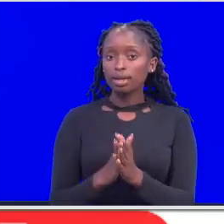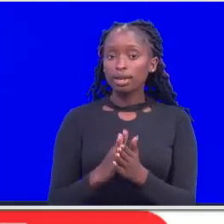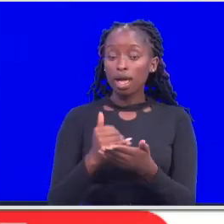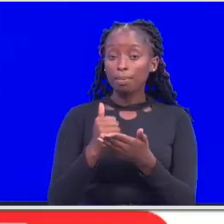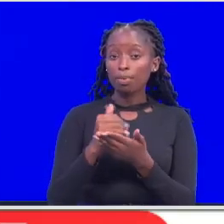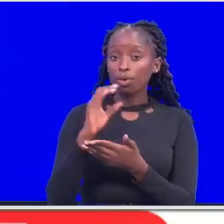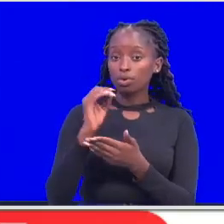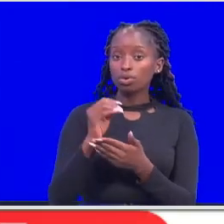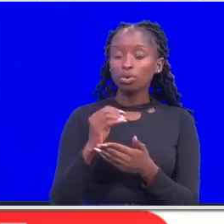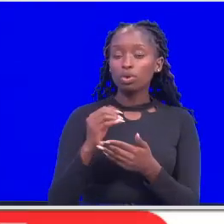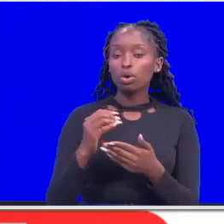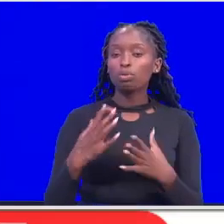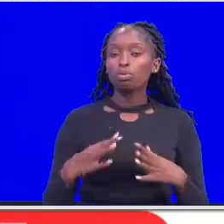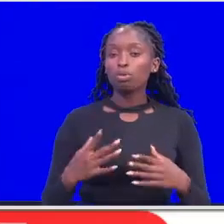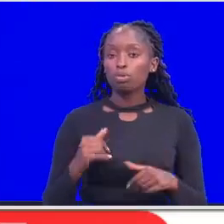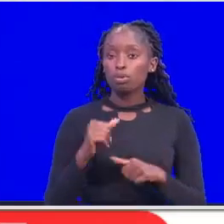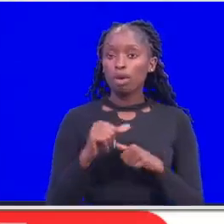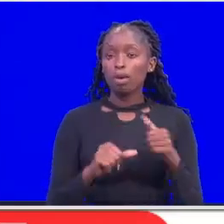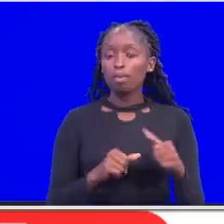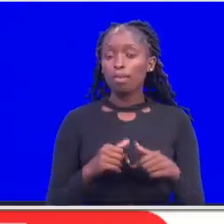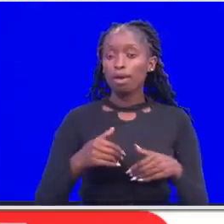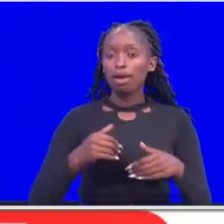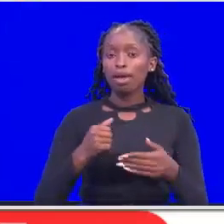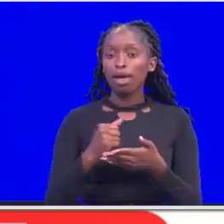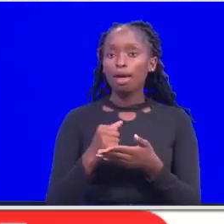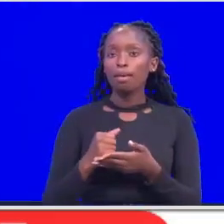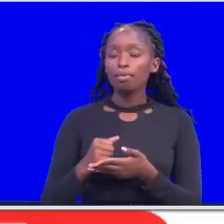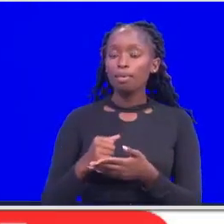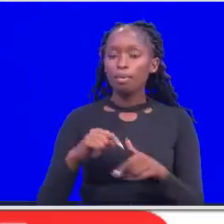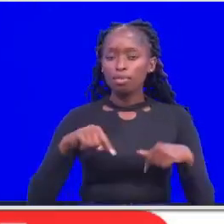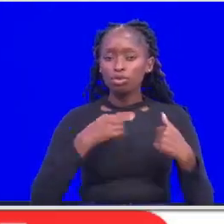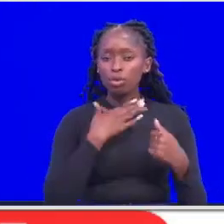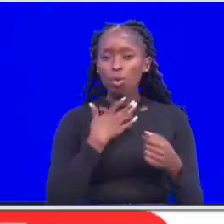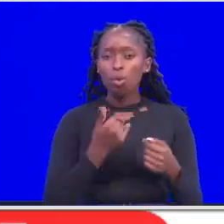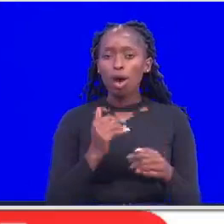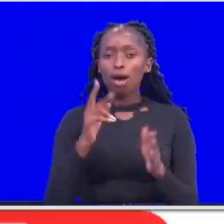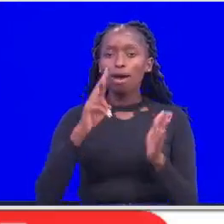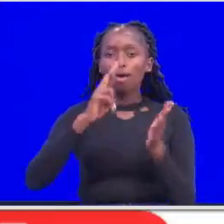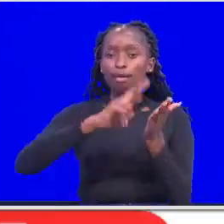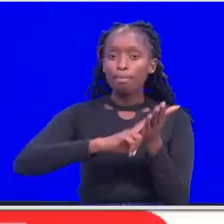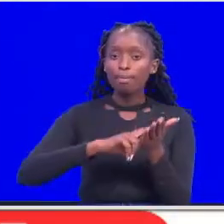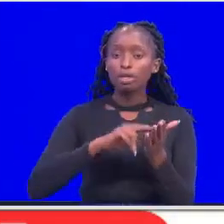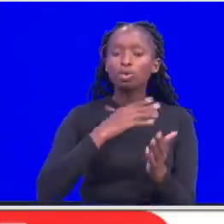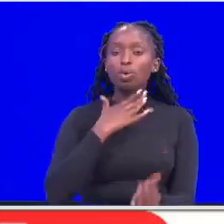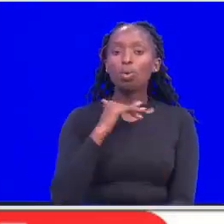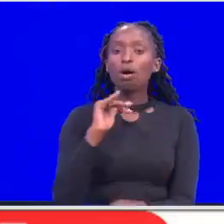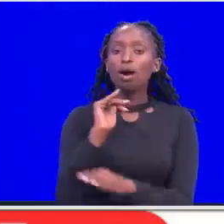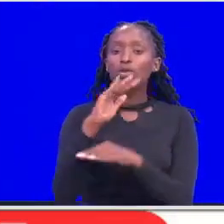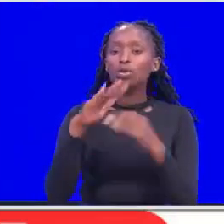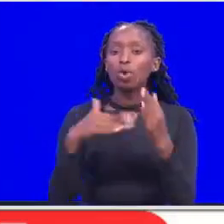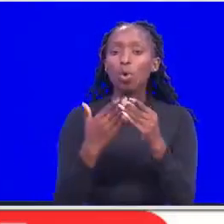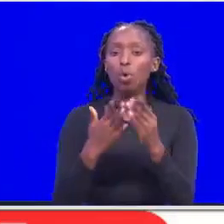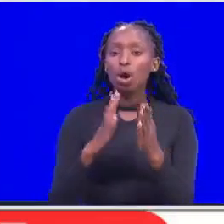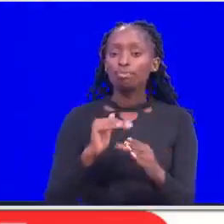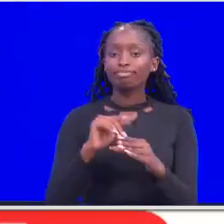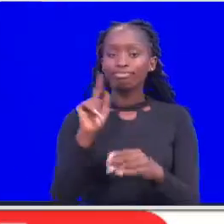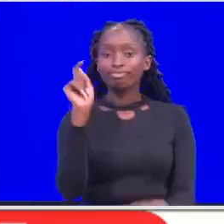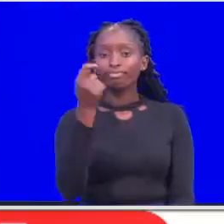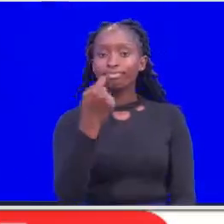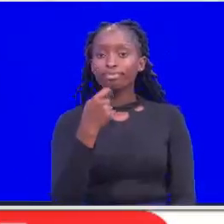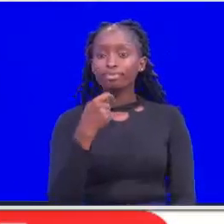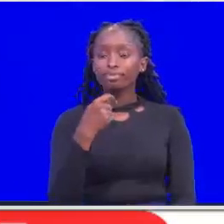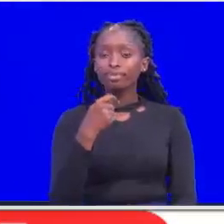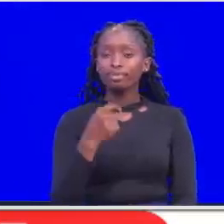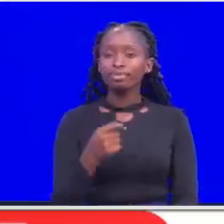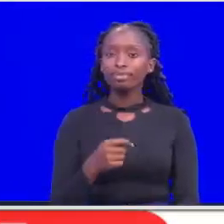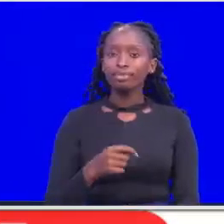for employment. Mimi nataka nirudie. I want to ask all leaders in Kenya,